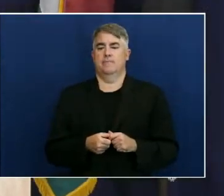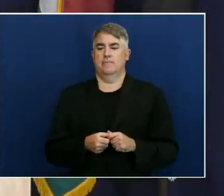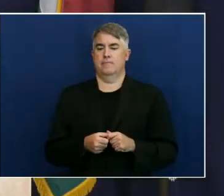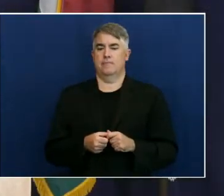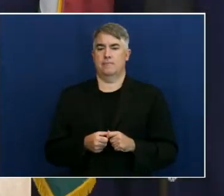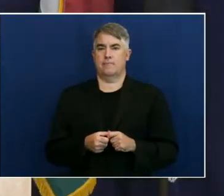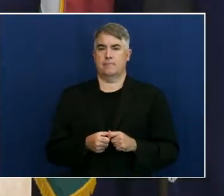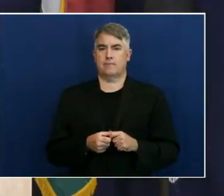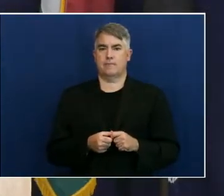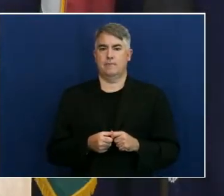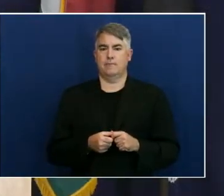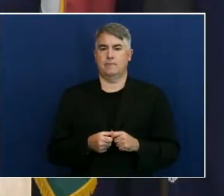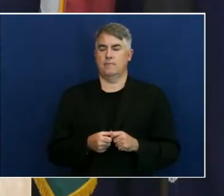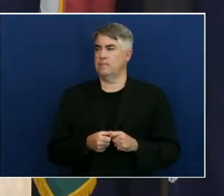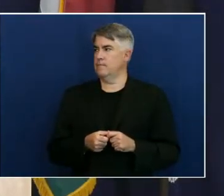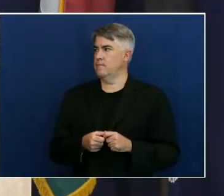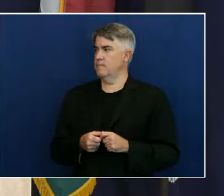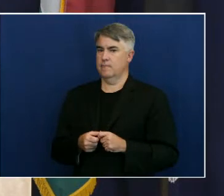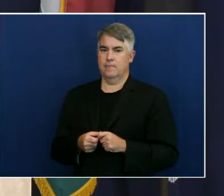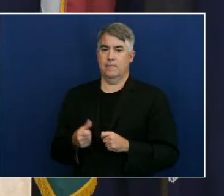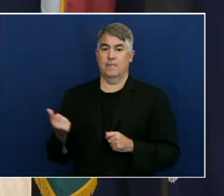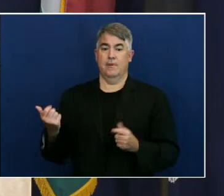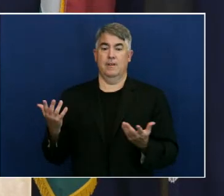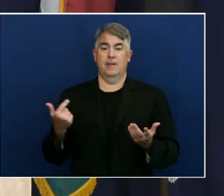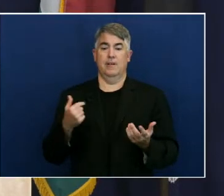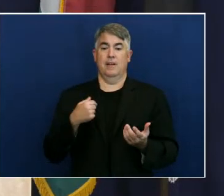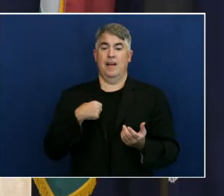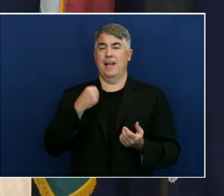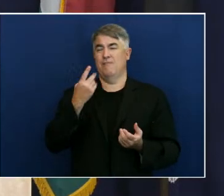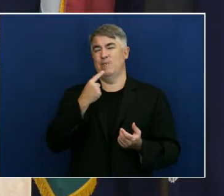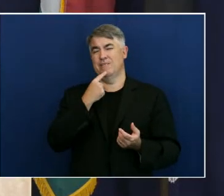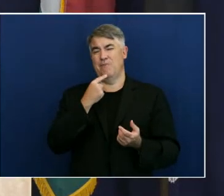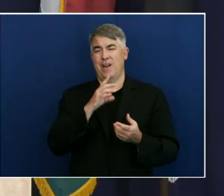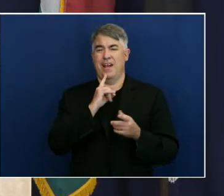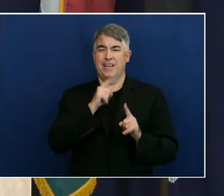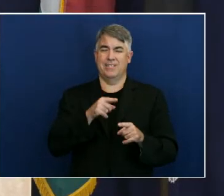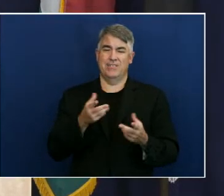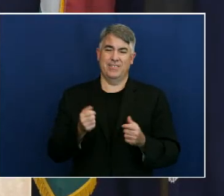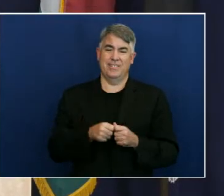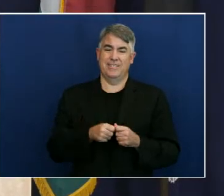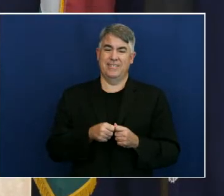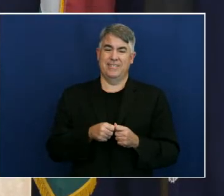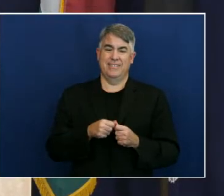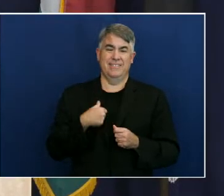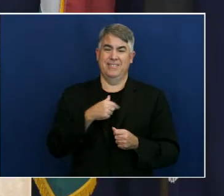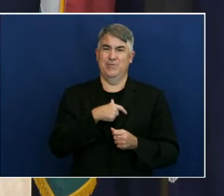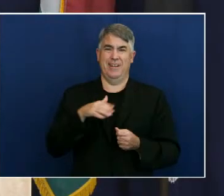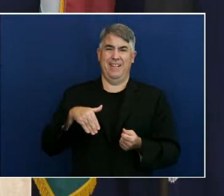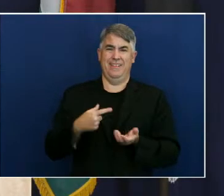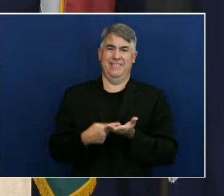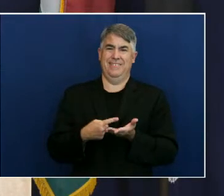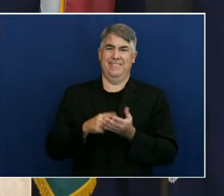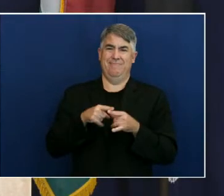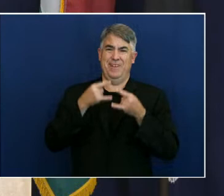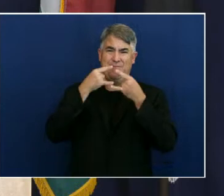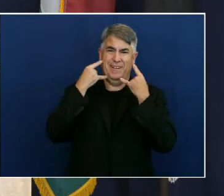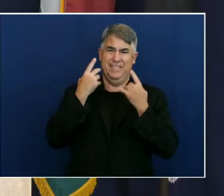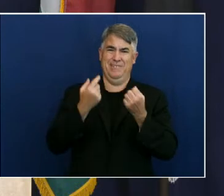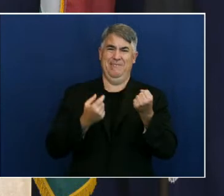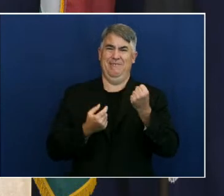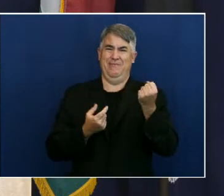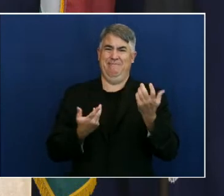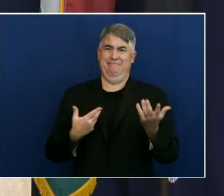Well, I'm going to disappoint you because there was not a lot of discussions about this particular announcement that was made today.